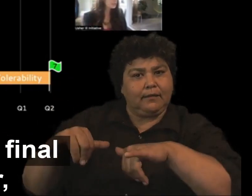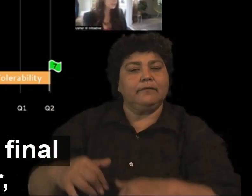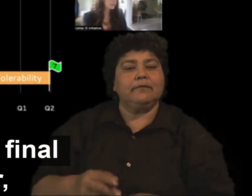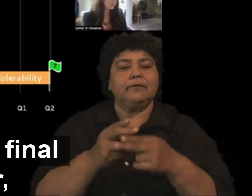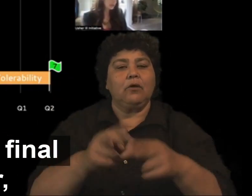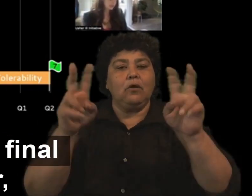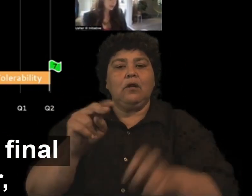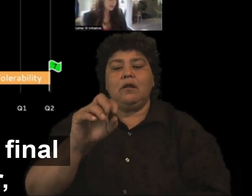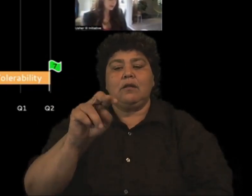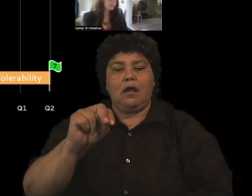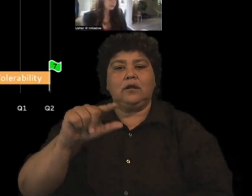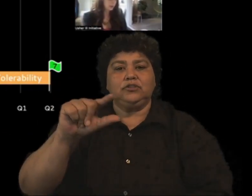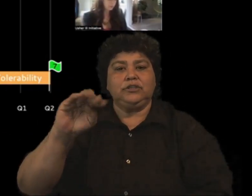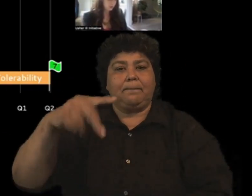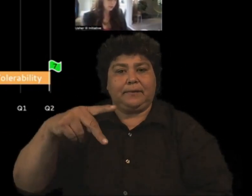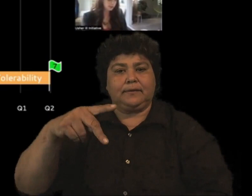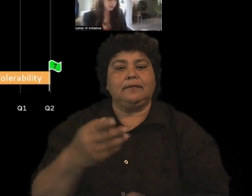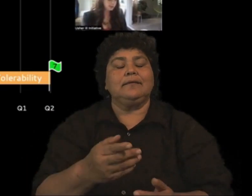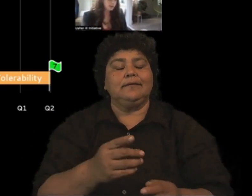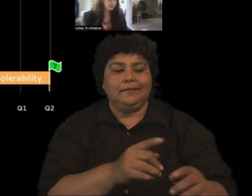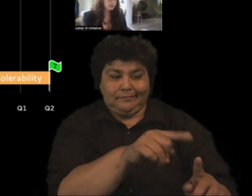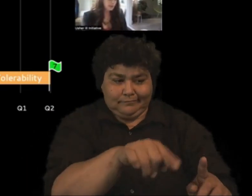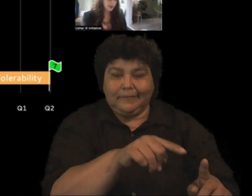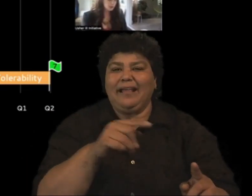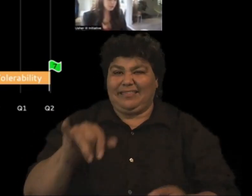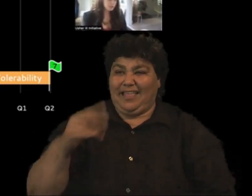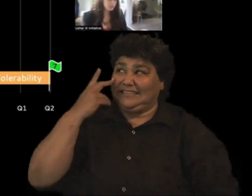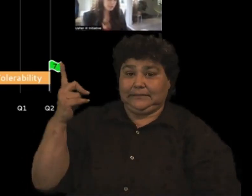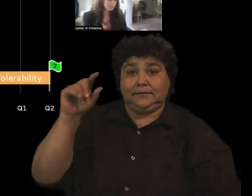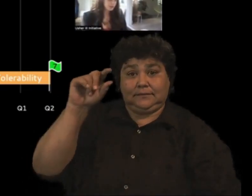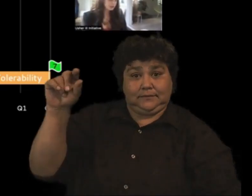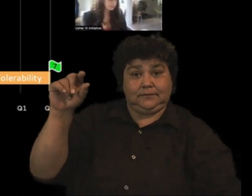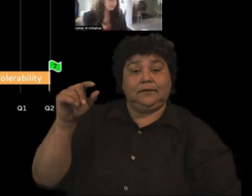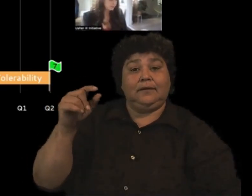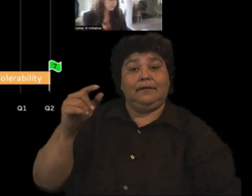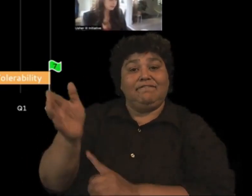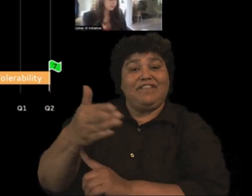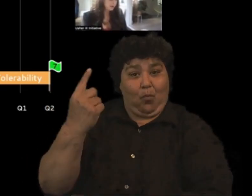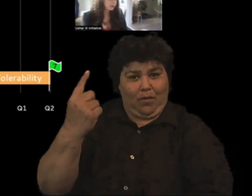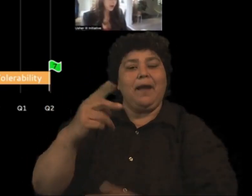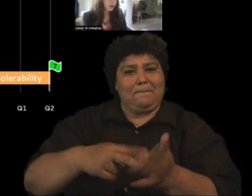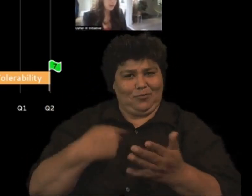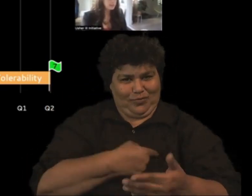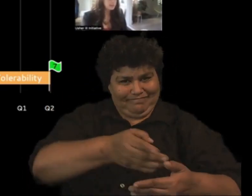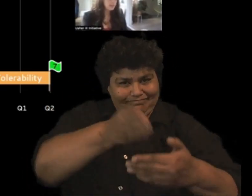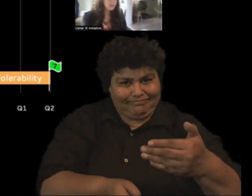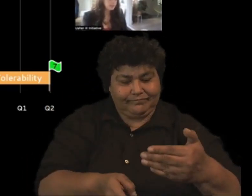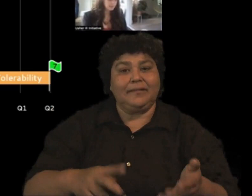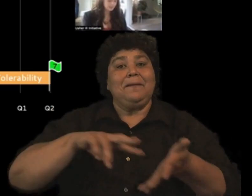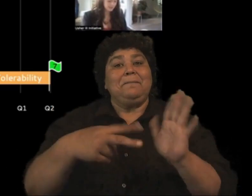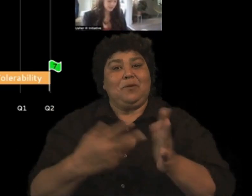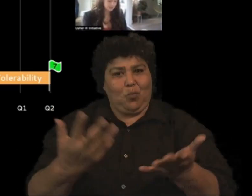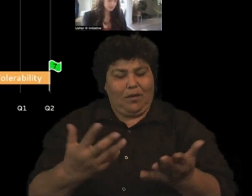is denoted here by milestone flag 1. The batch was used to conduct the 4-week required IND